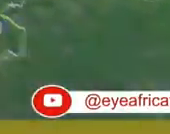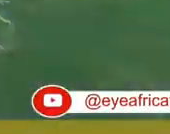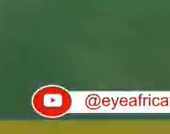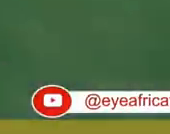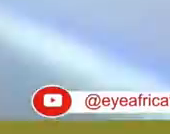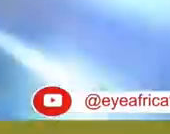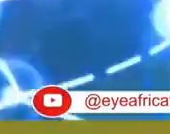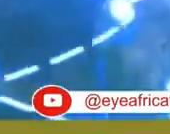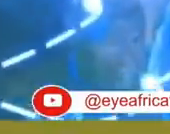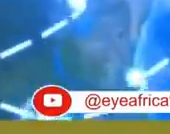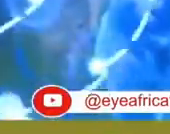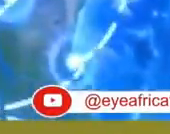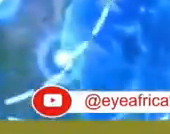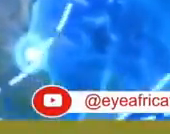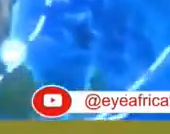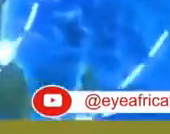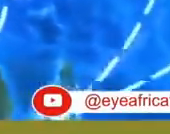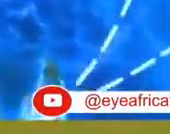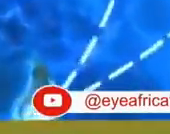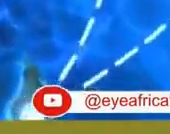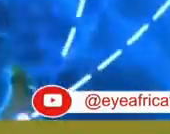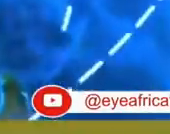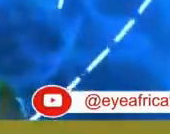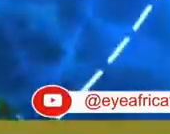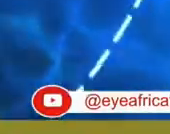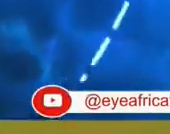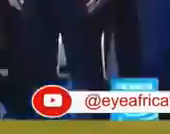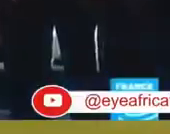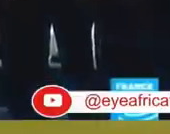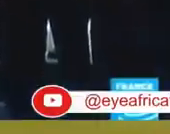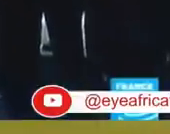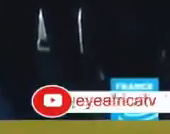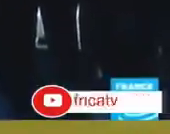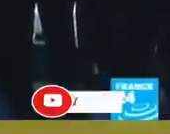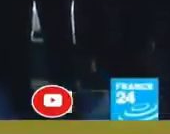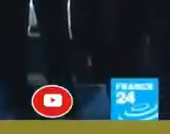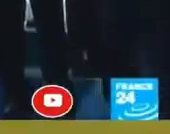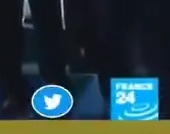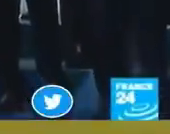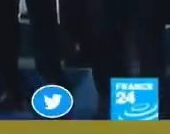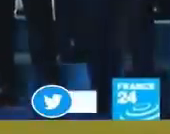Gambia may be the smallest country in Africa, but it will host the second largest gathering of world